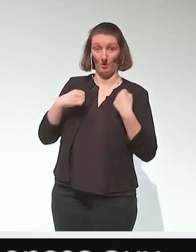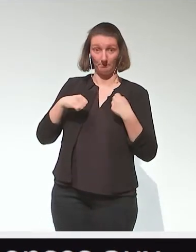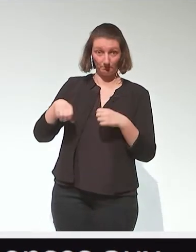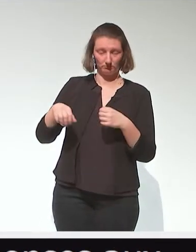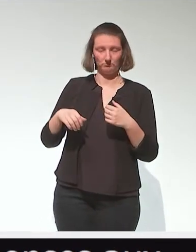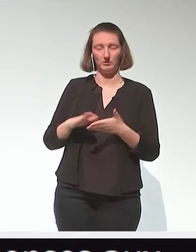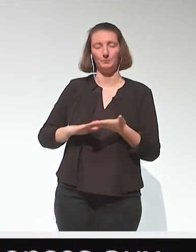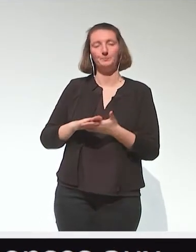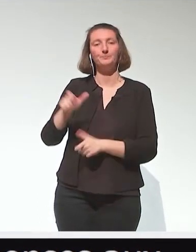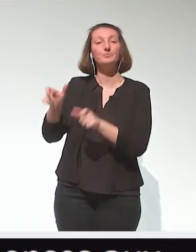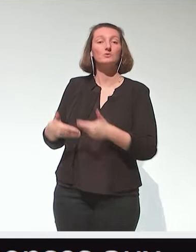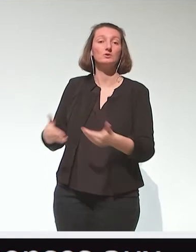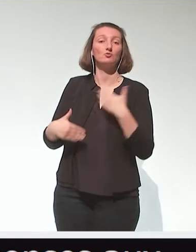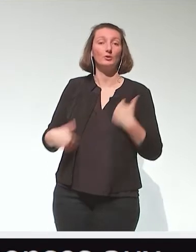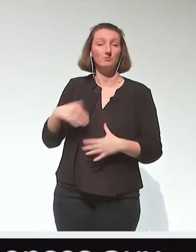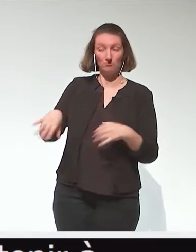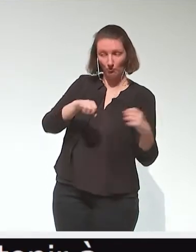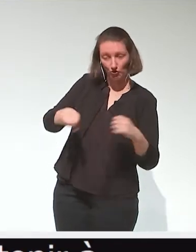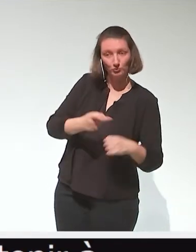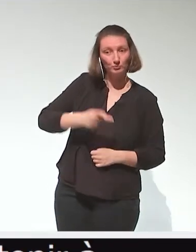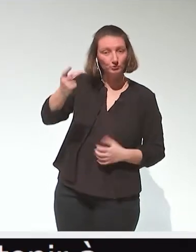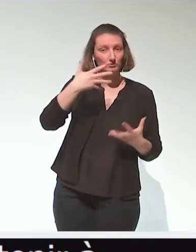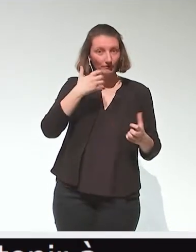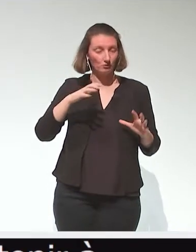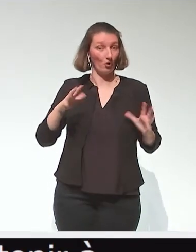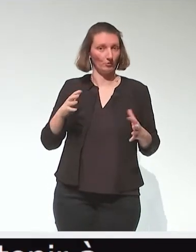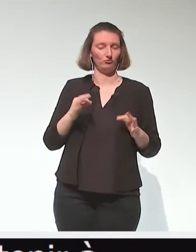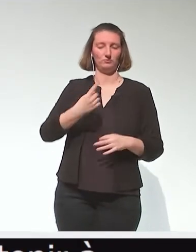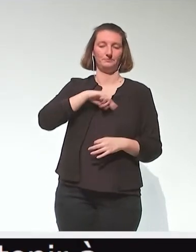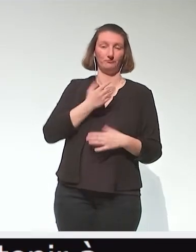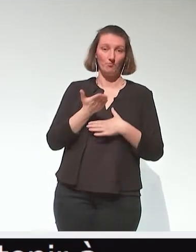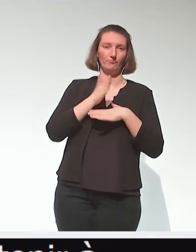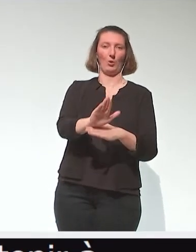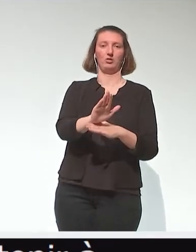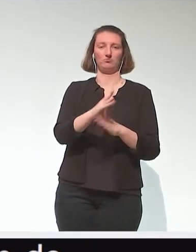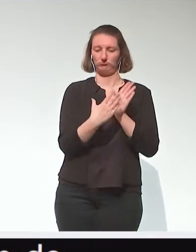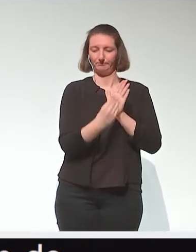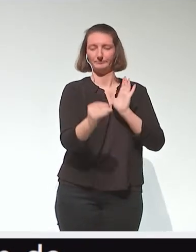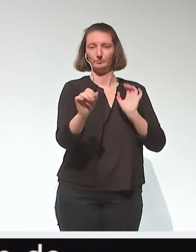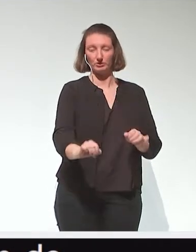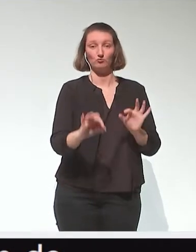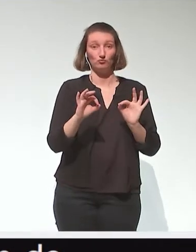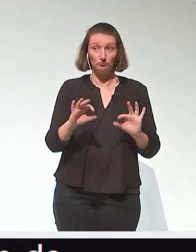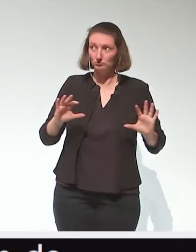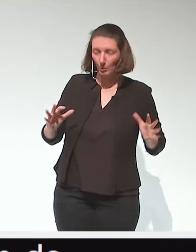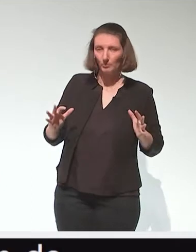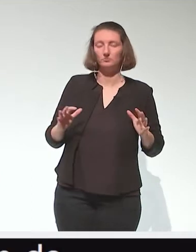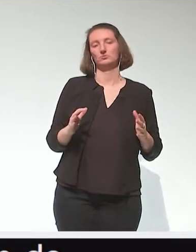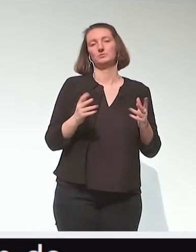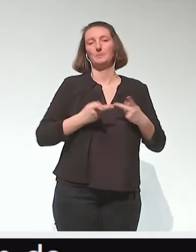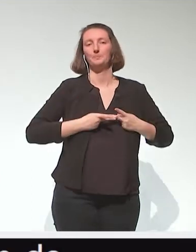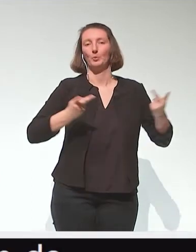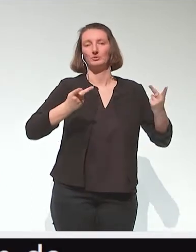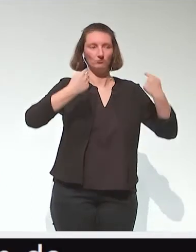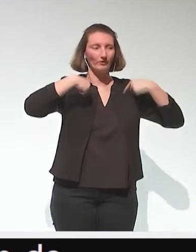improve employment among the disabled, we need to show the way forward. This is why